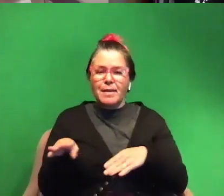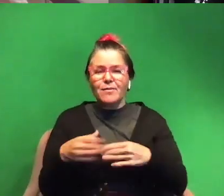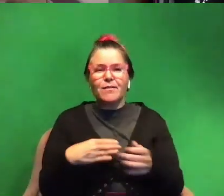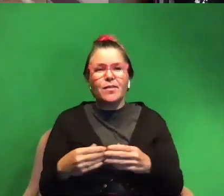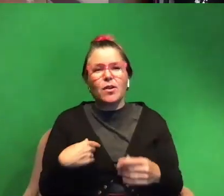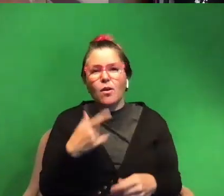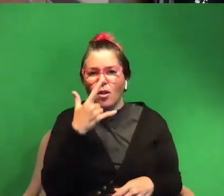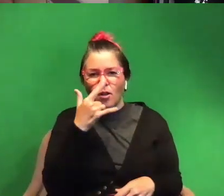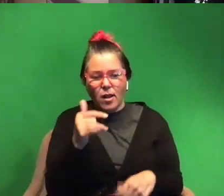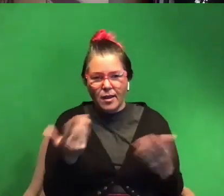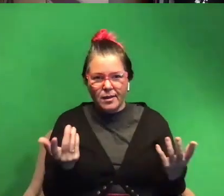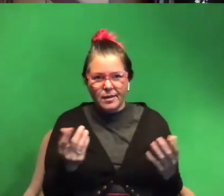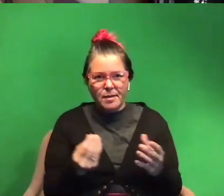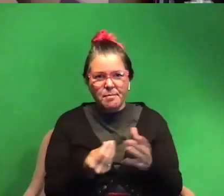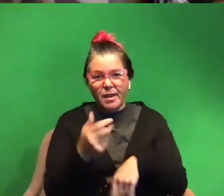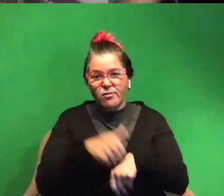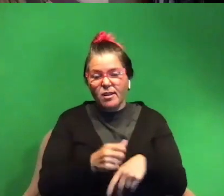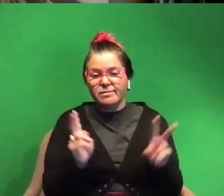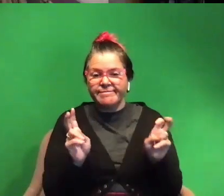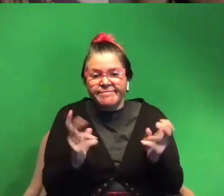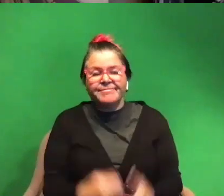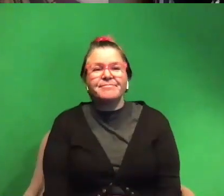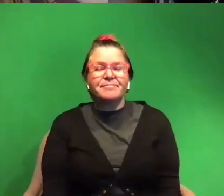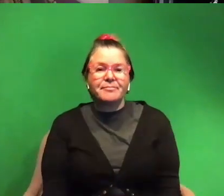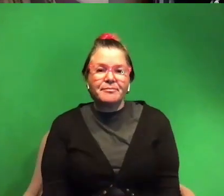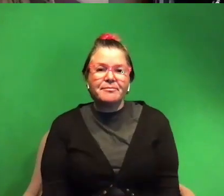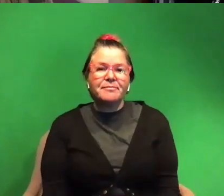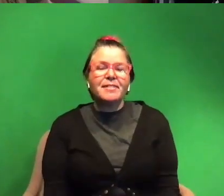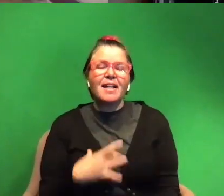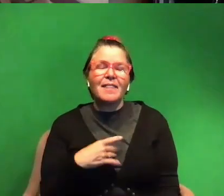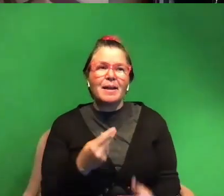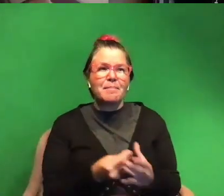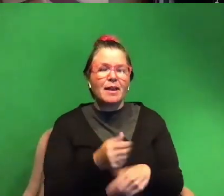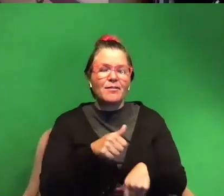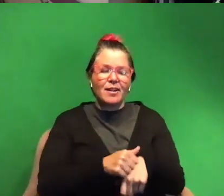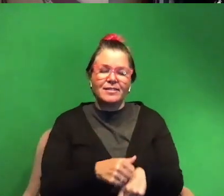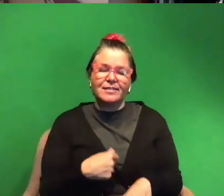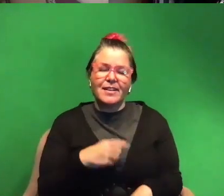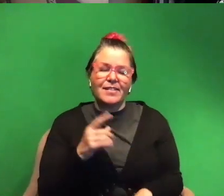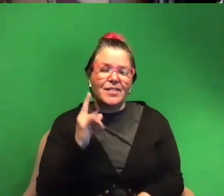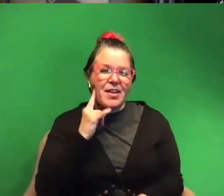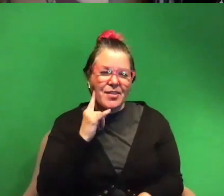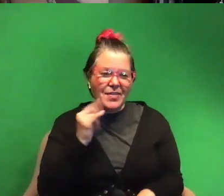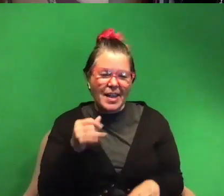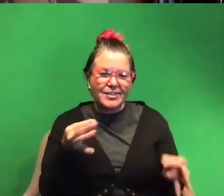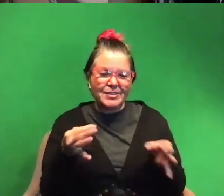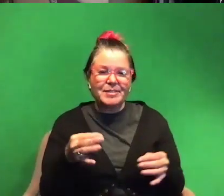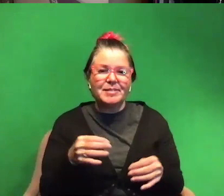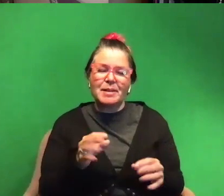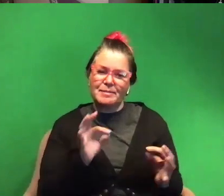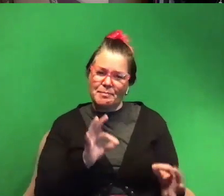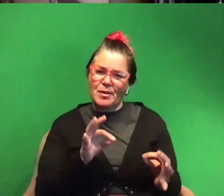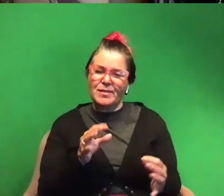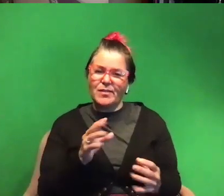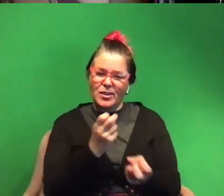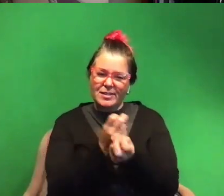like plant rocks. I like that. Plant rocks, see, I've never heard them described that way, but it's almost perfect for what their